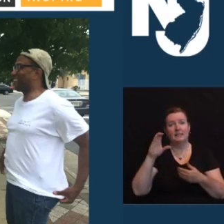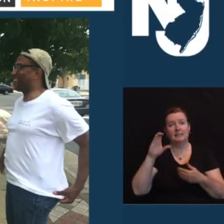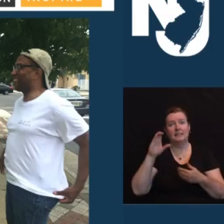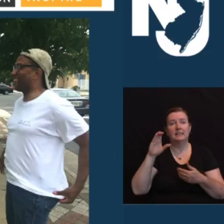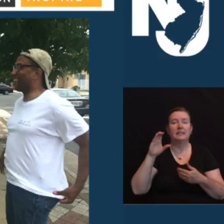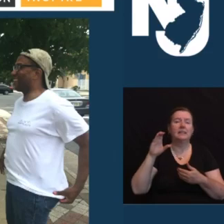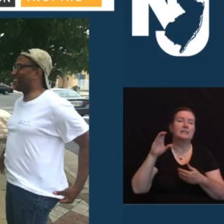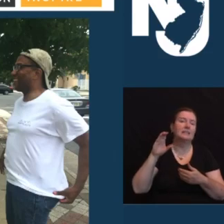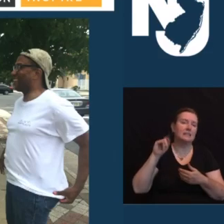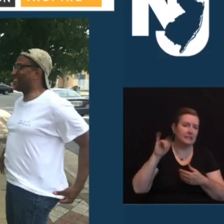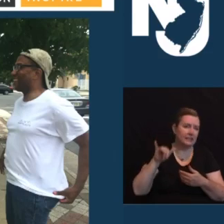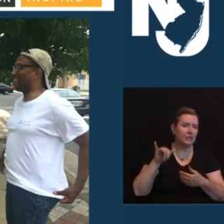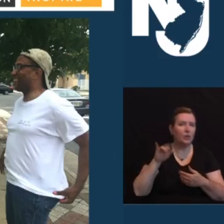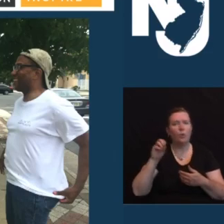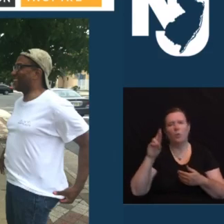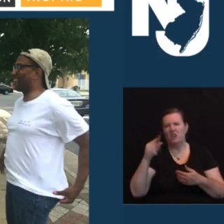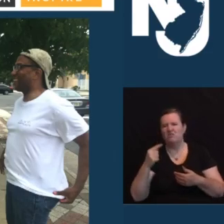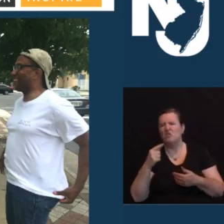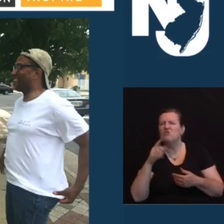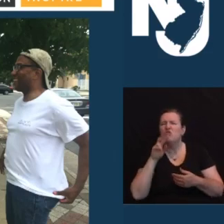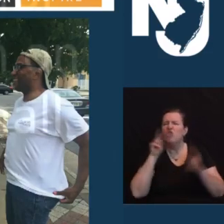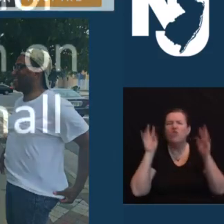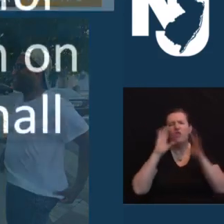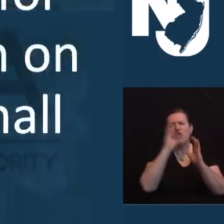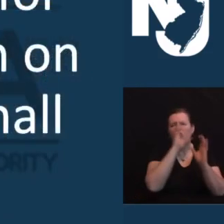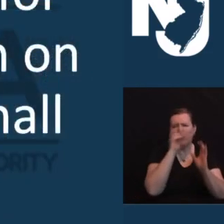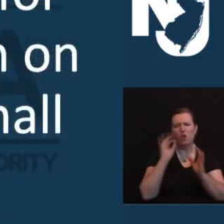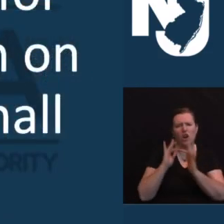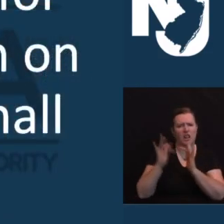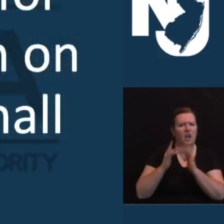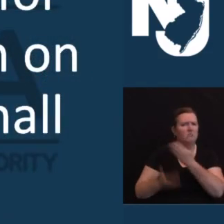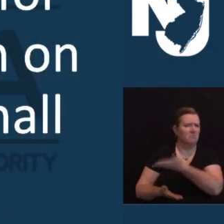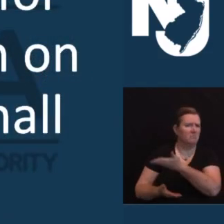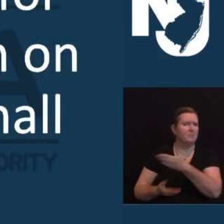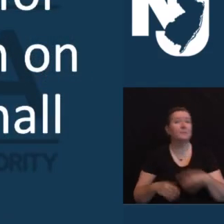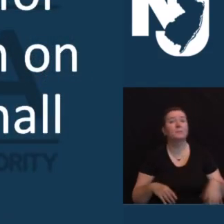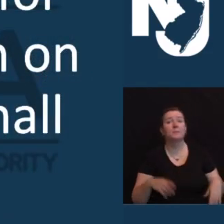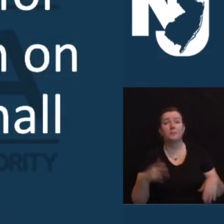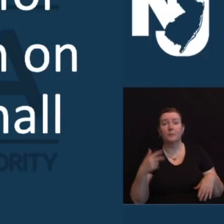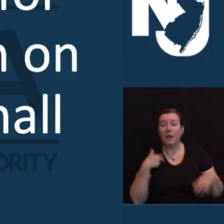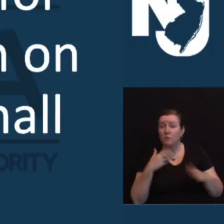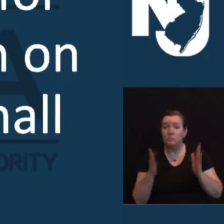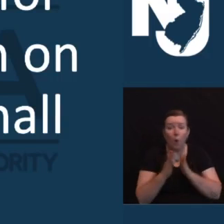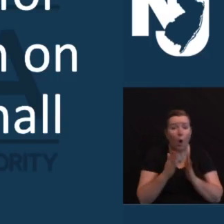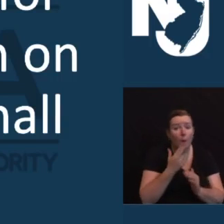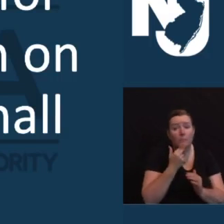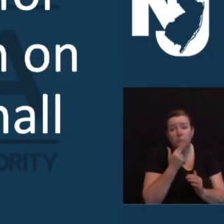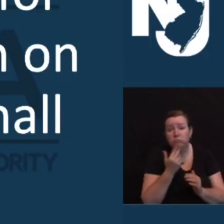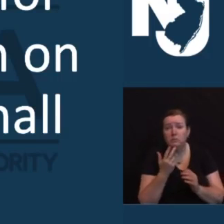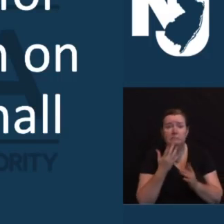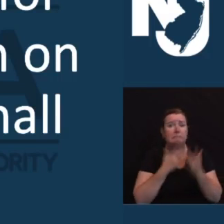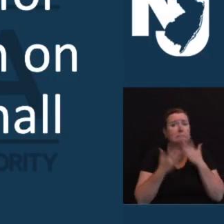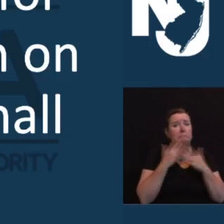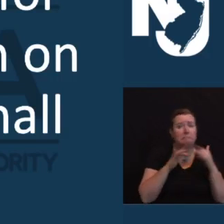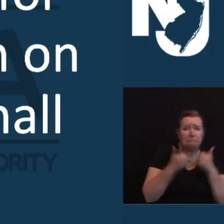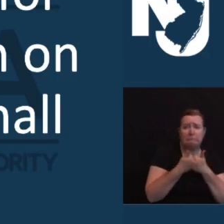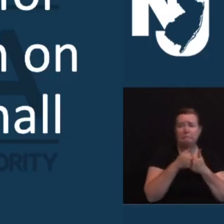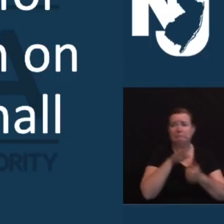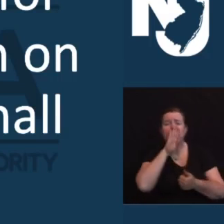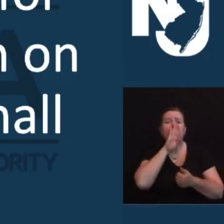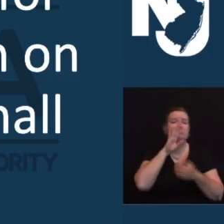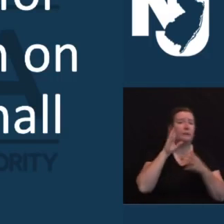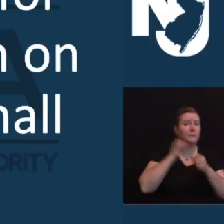AtlanticCityArtsFoundation.org. Look them up. It's worth it. And if your small business or local organization is facing challenges due to this pandemic, by the way,